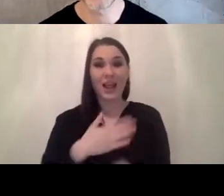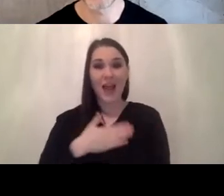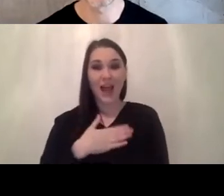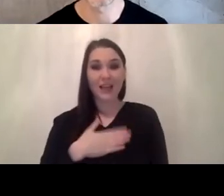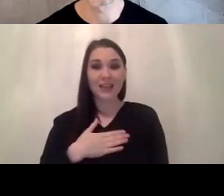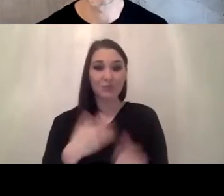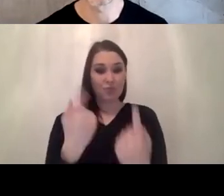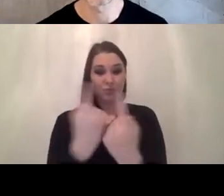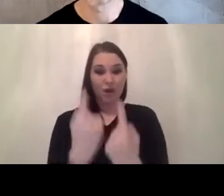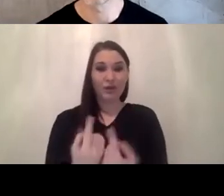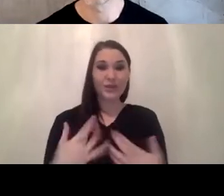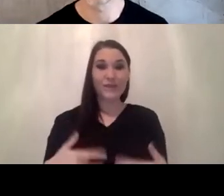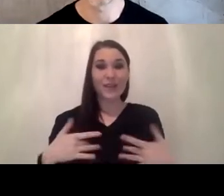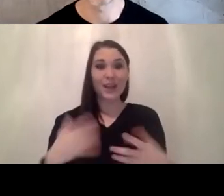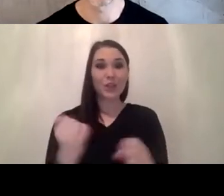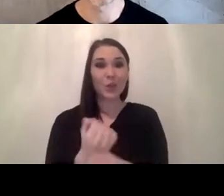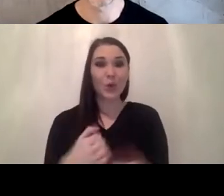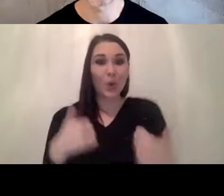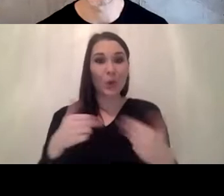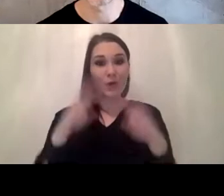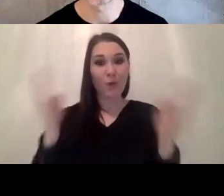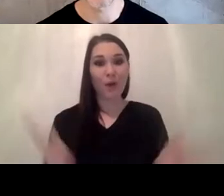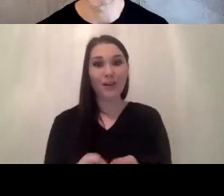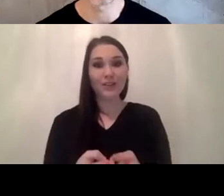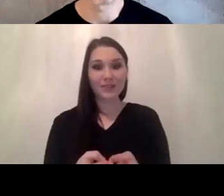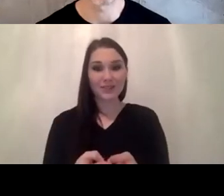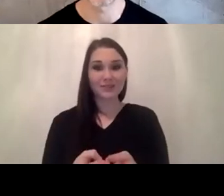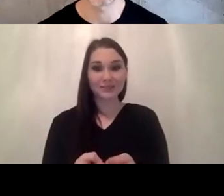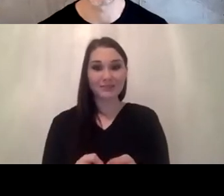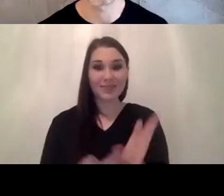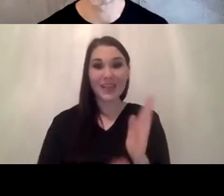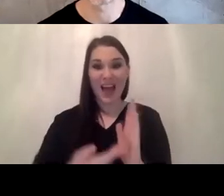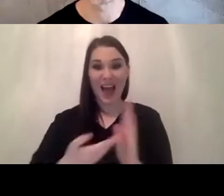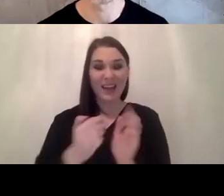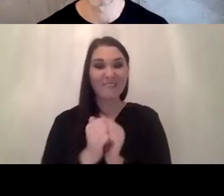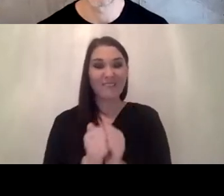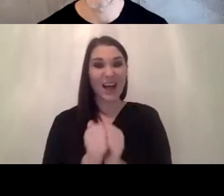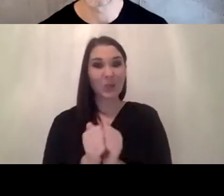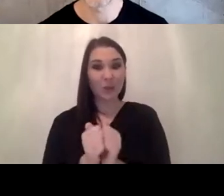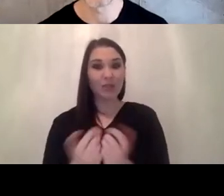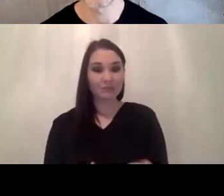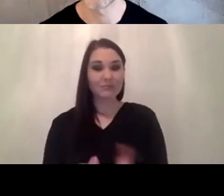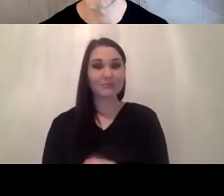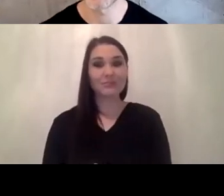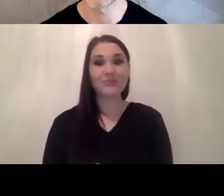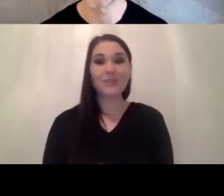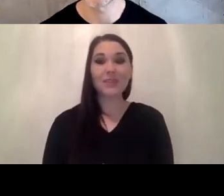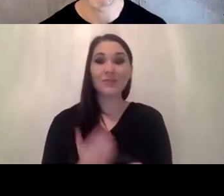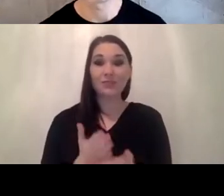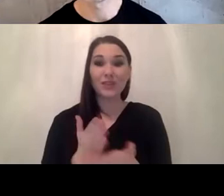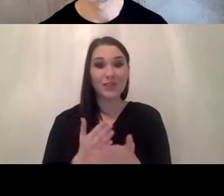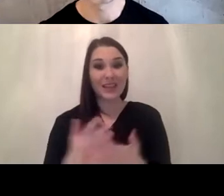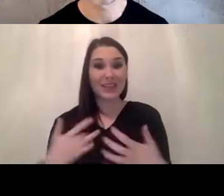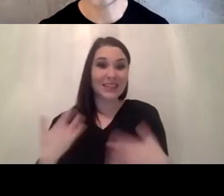where feel like we're doing good for the world, and where it's adding a lot of value for the people that use them. And really excited to jump in